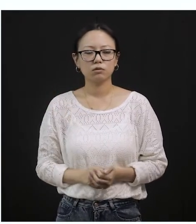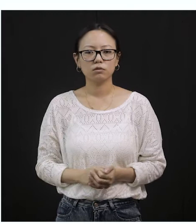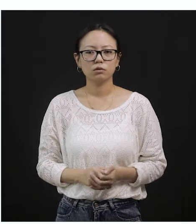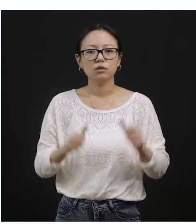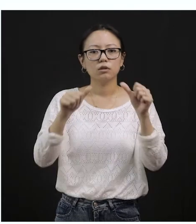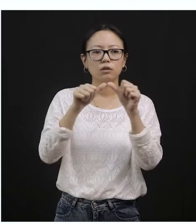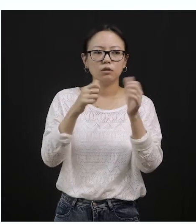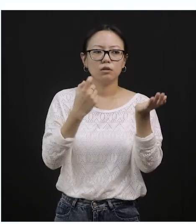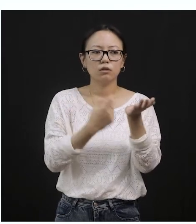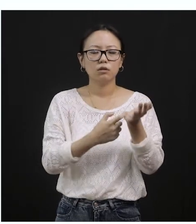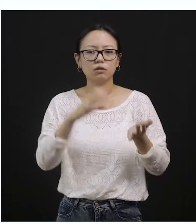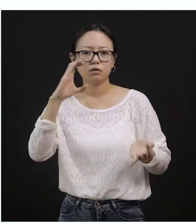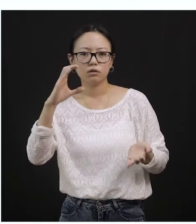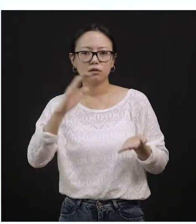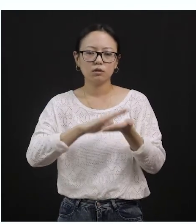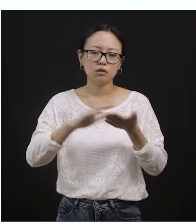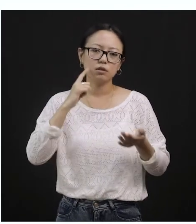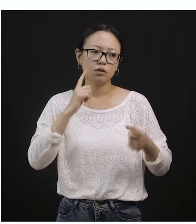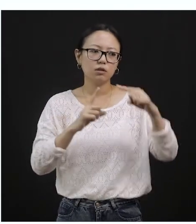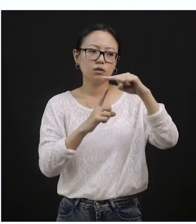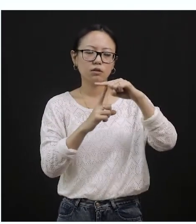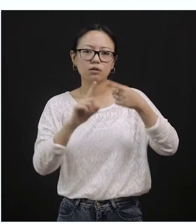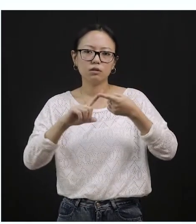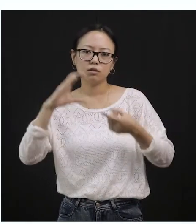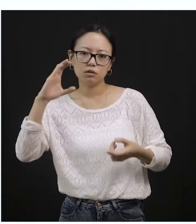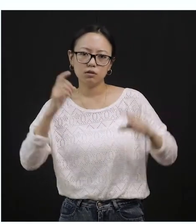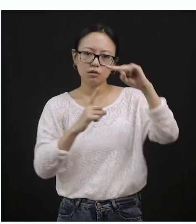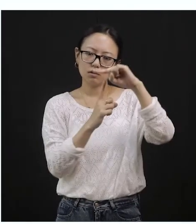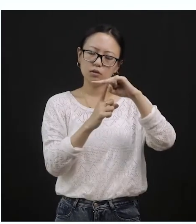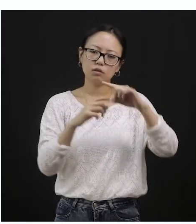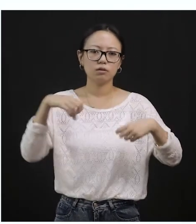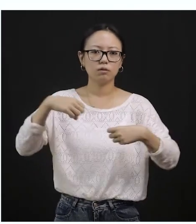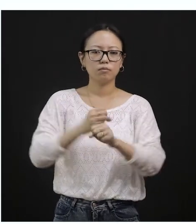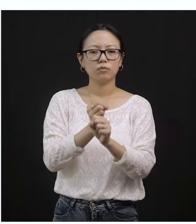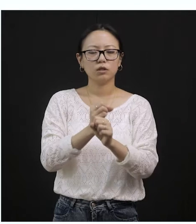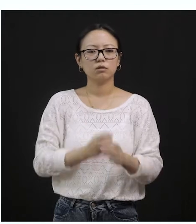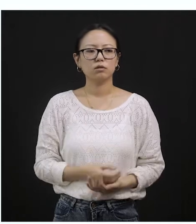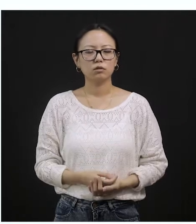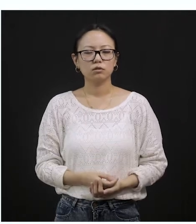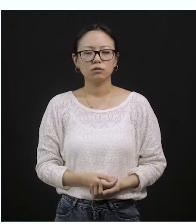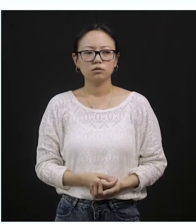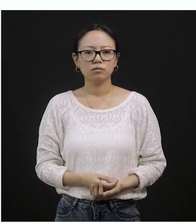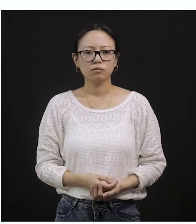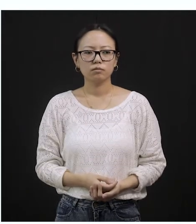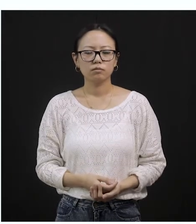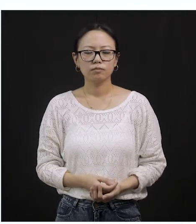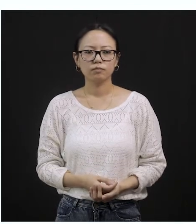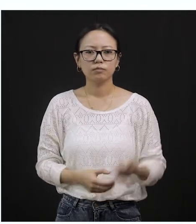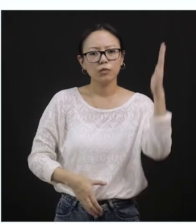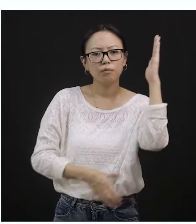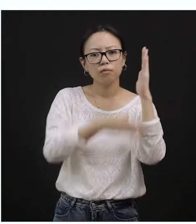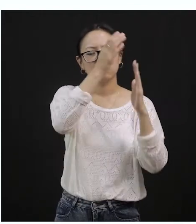another profession. Okay, so a beautiful design of a building, a unique design of a building,